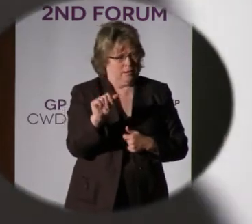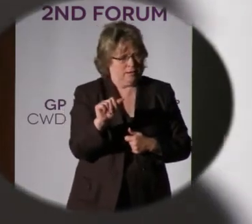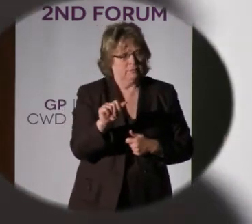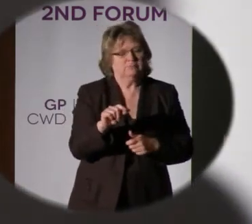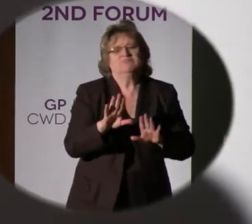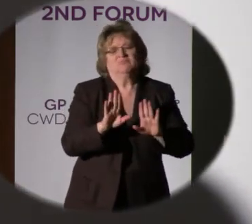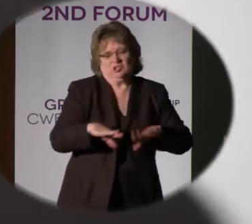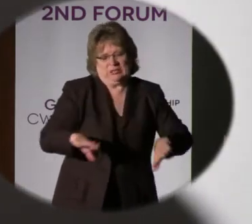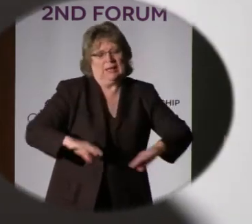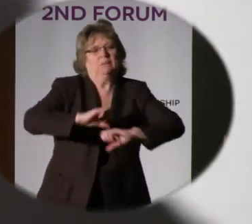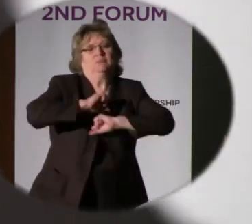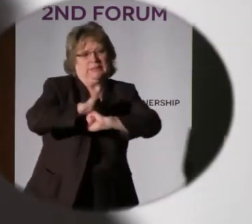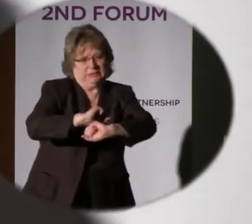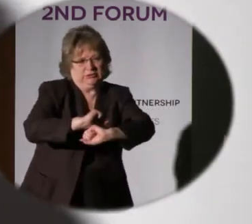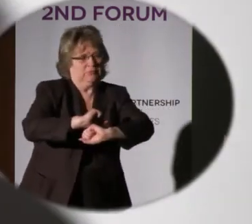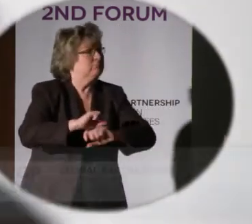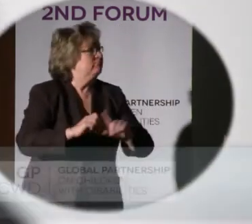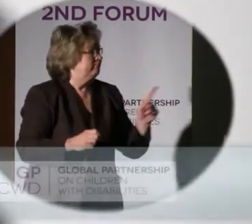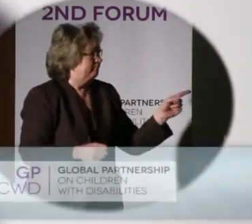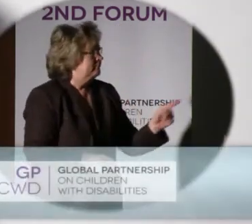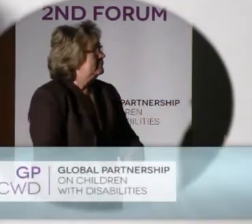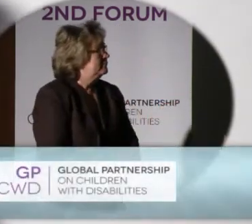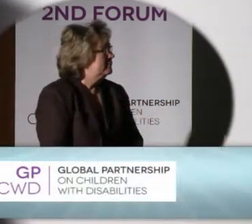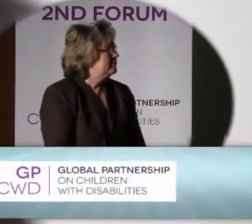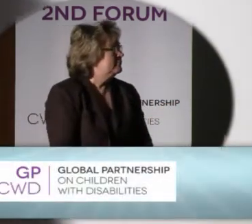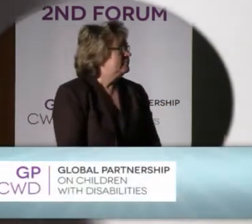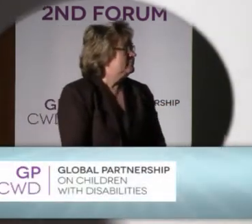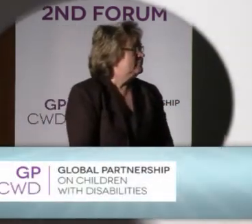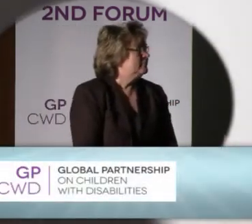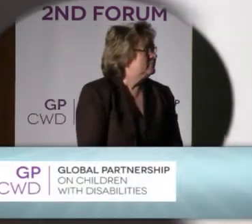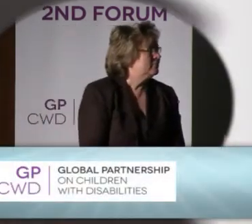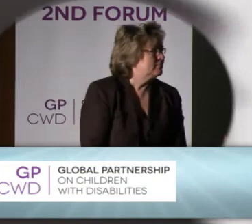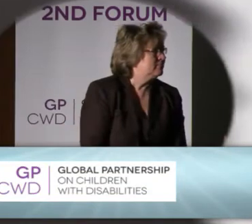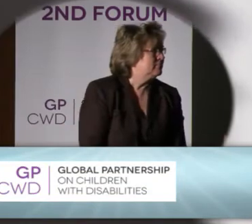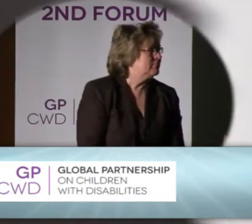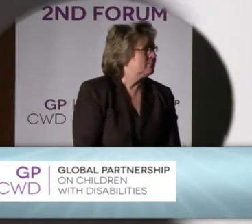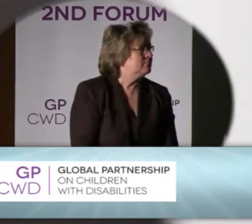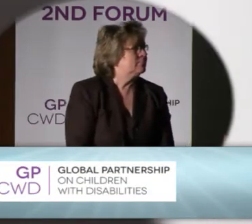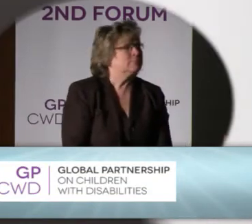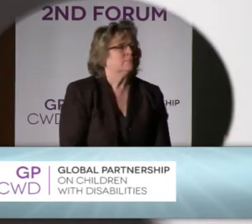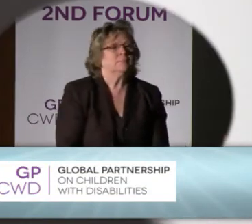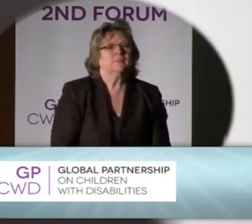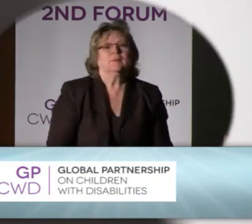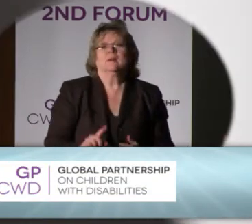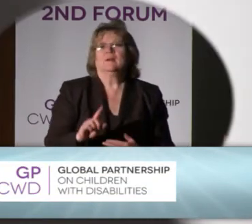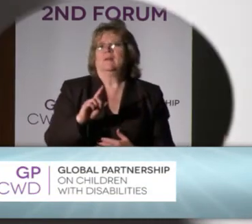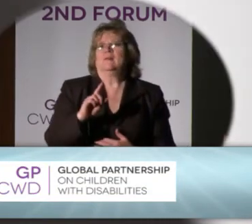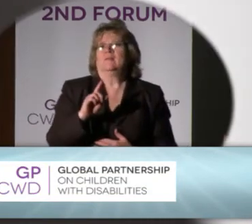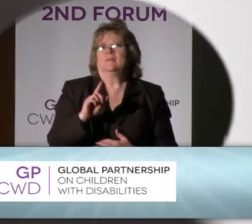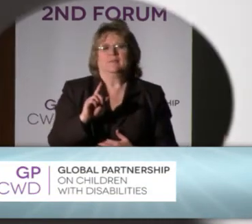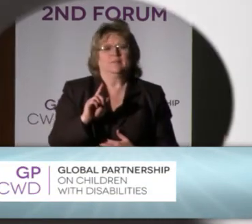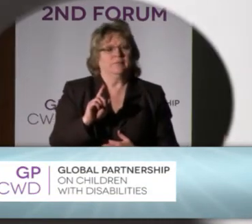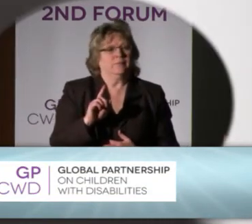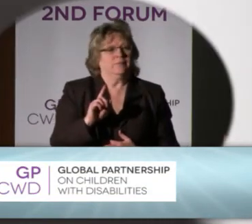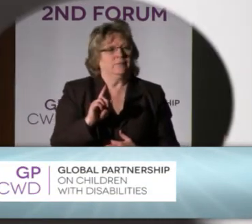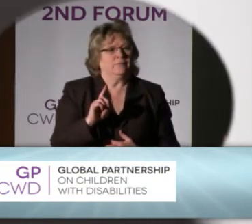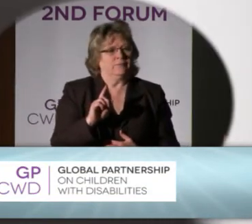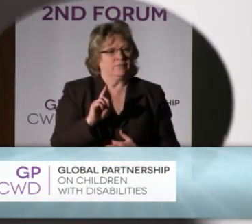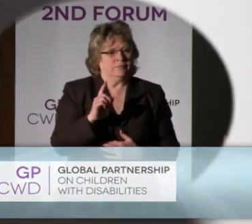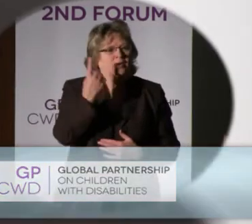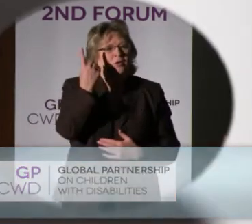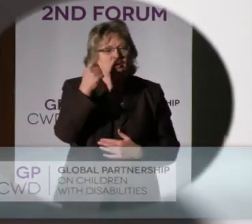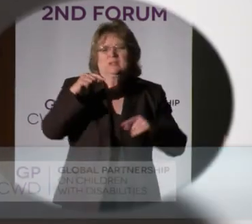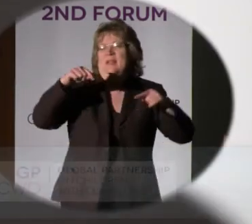Good morning. Before I start, I would like to thank the organizers of this forum